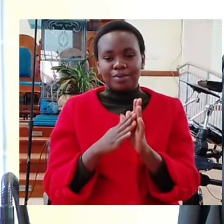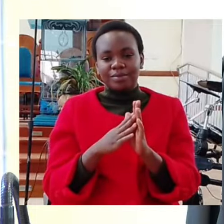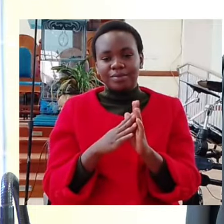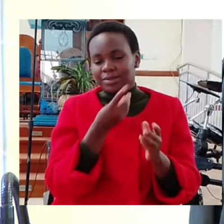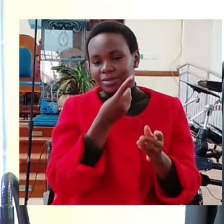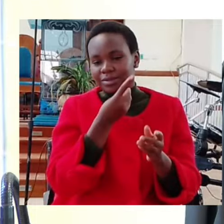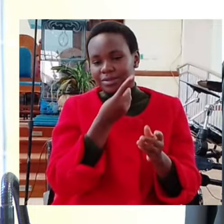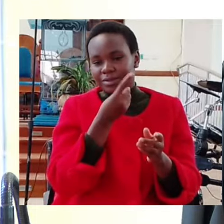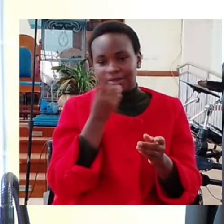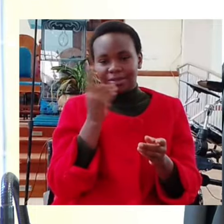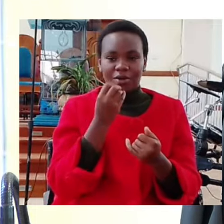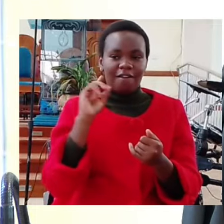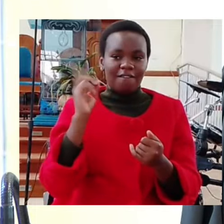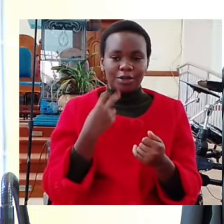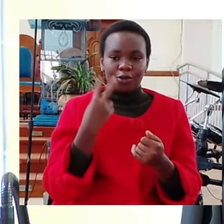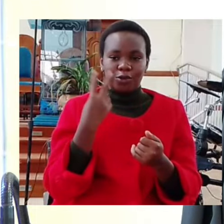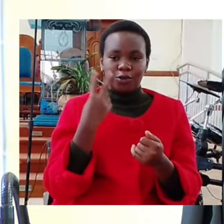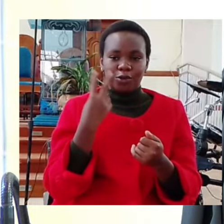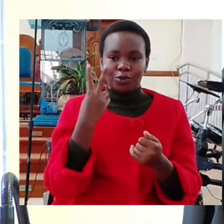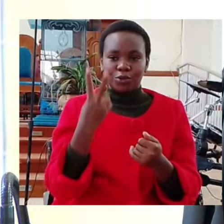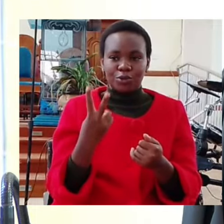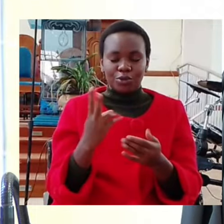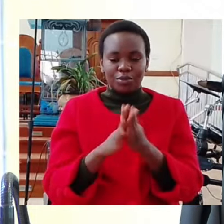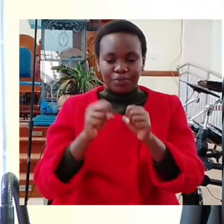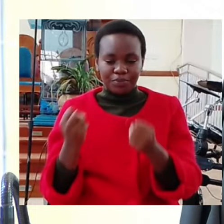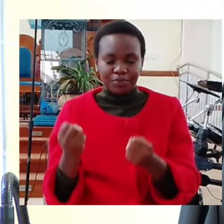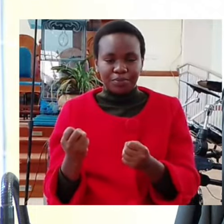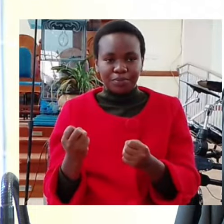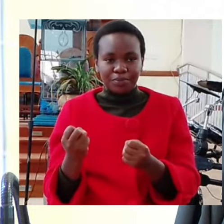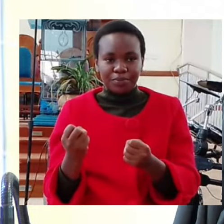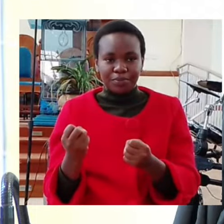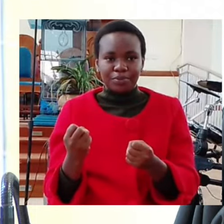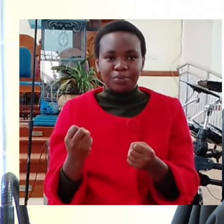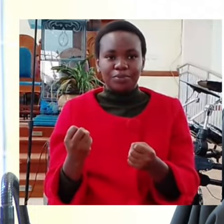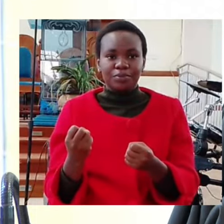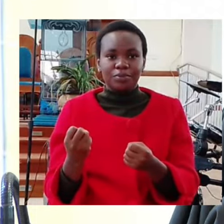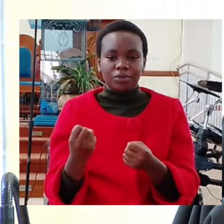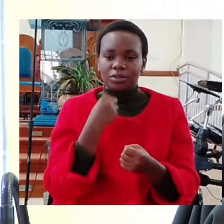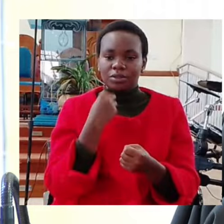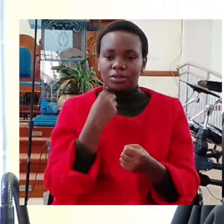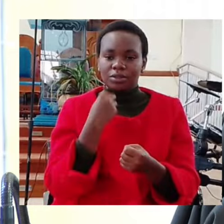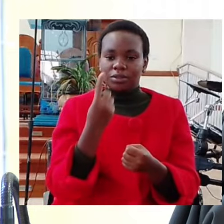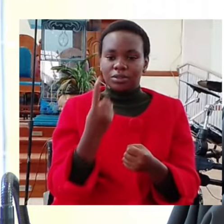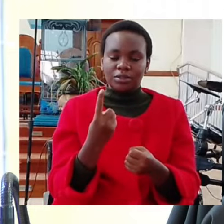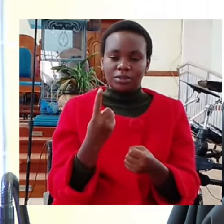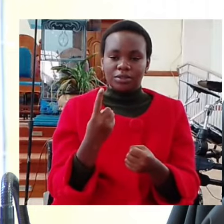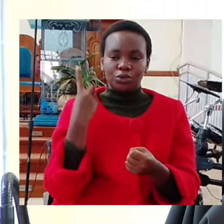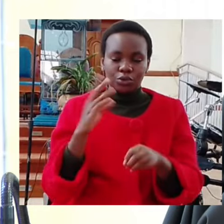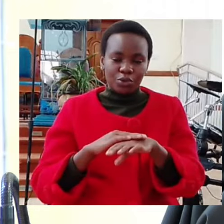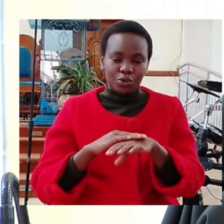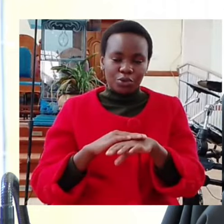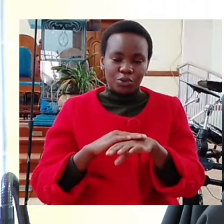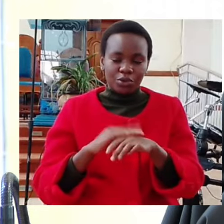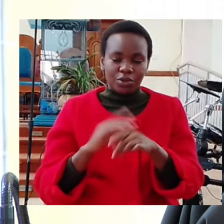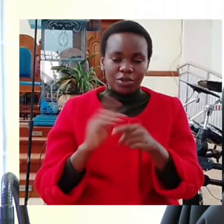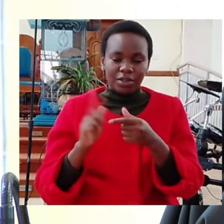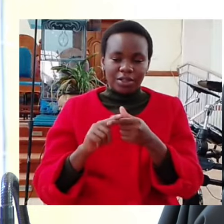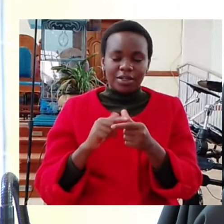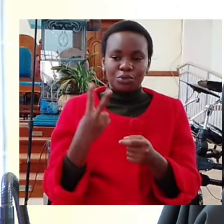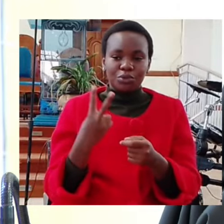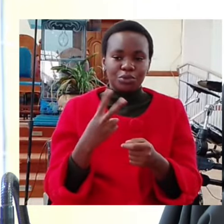ya kere waru mayaga abakaragasha. Dumwene yabere yuma jaga notika neneno yuma nyomo. Nitikuwa.